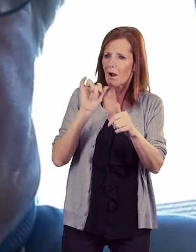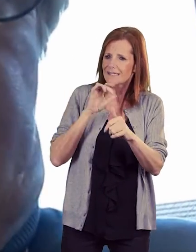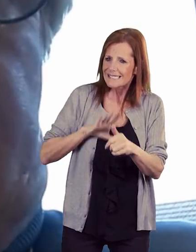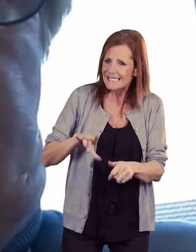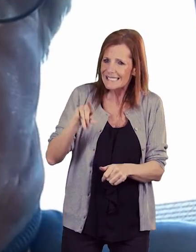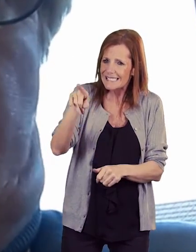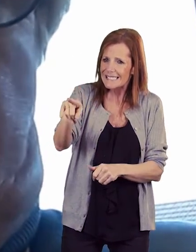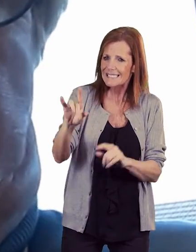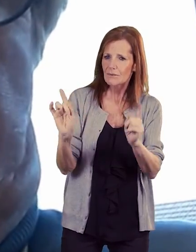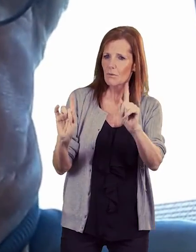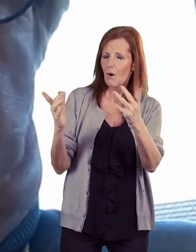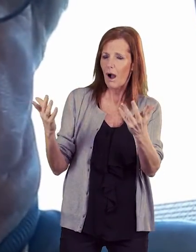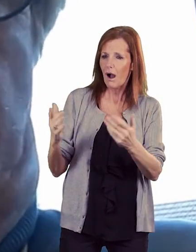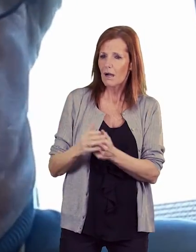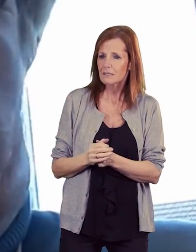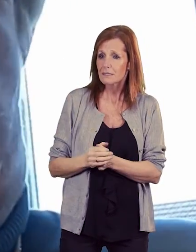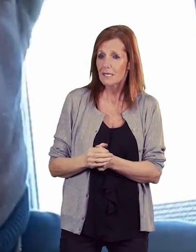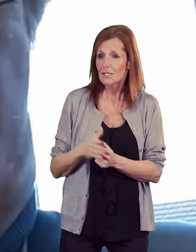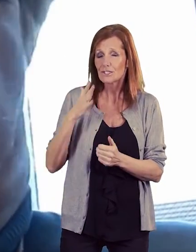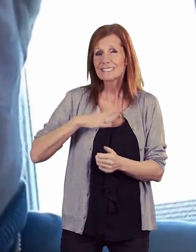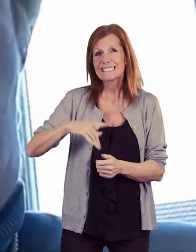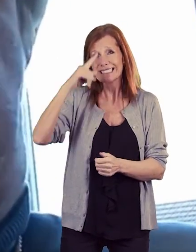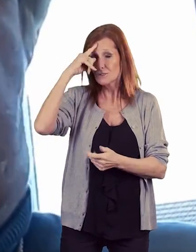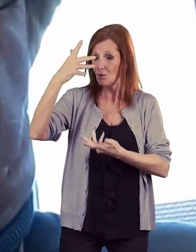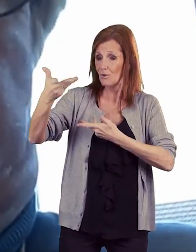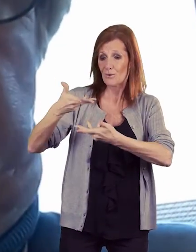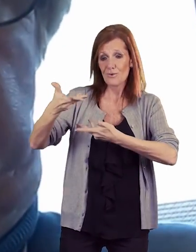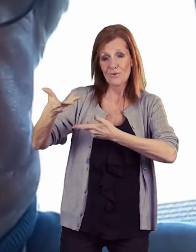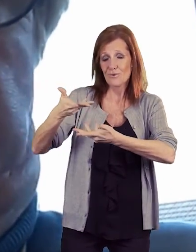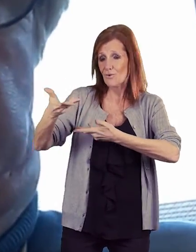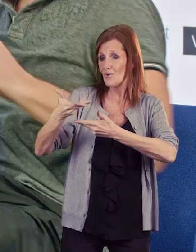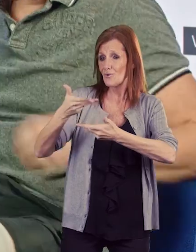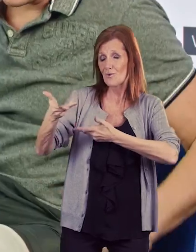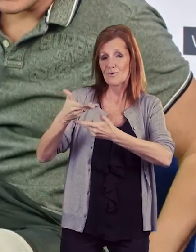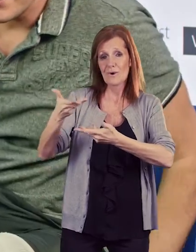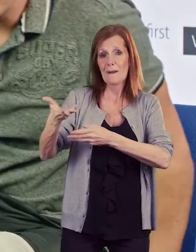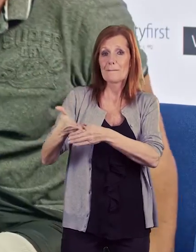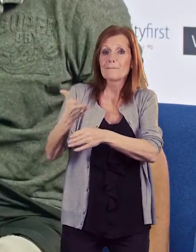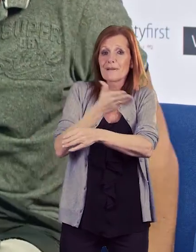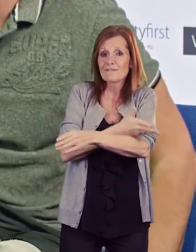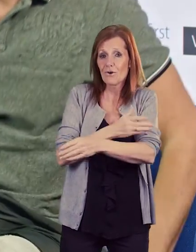what their needs are. We just need to be consulted.